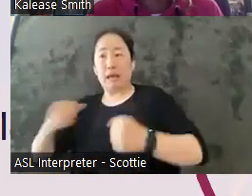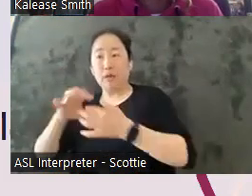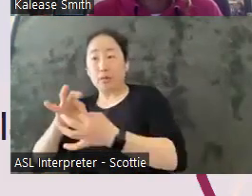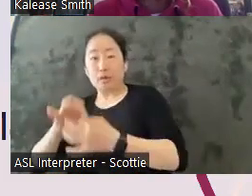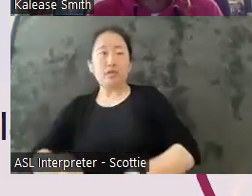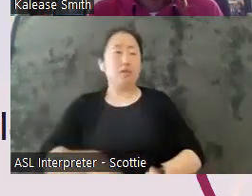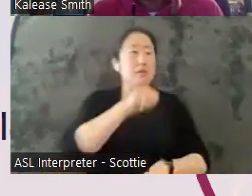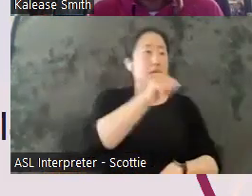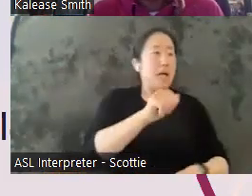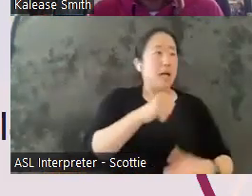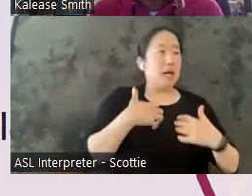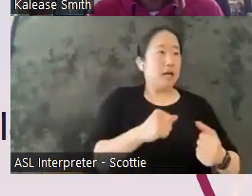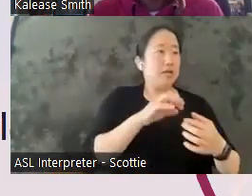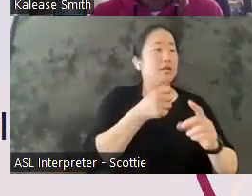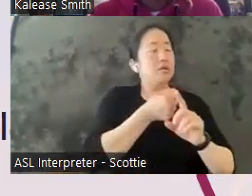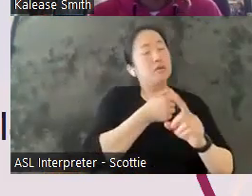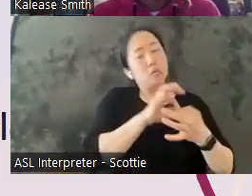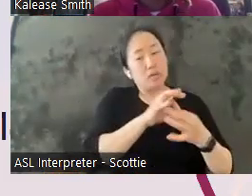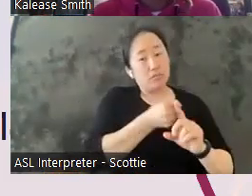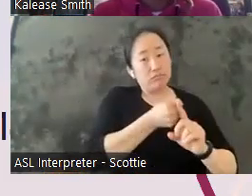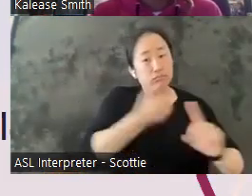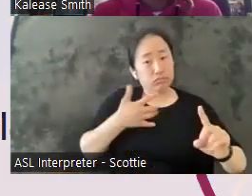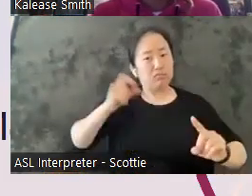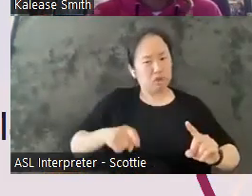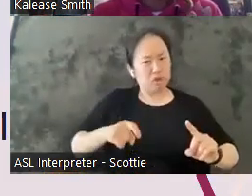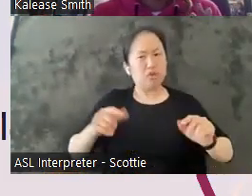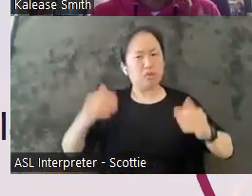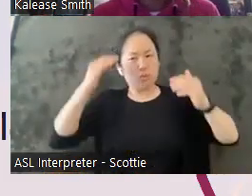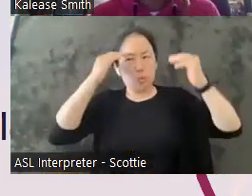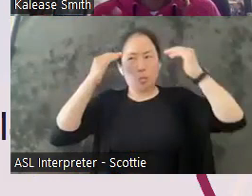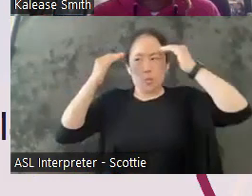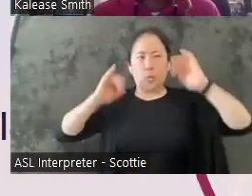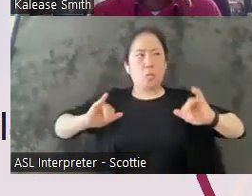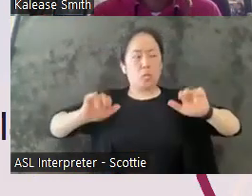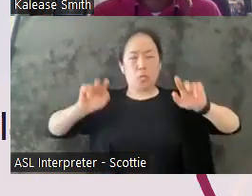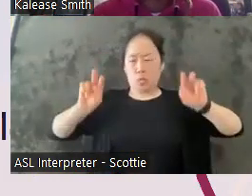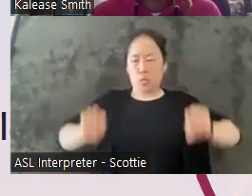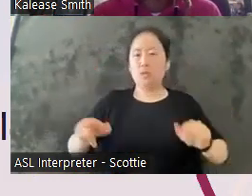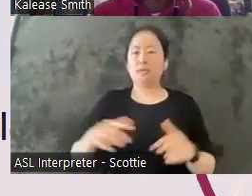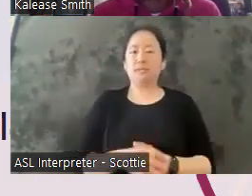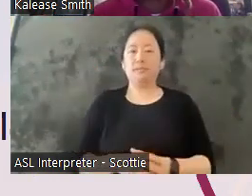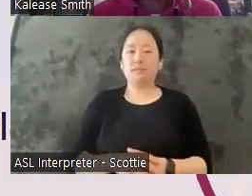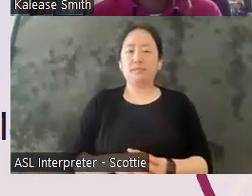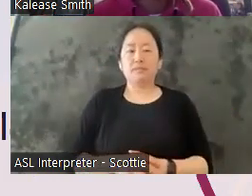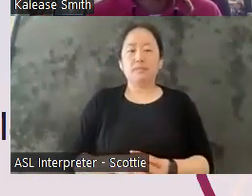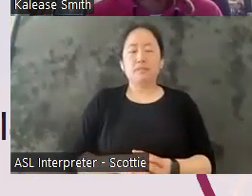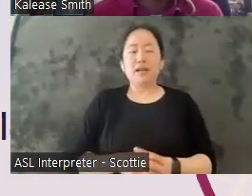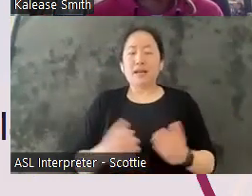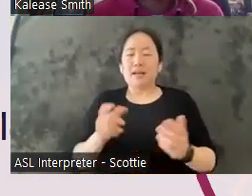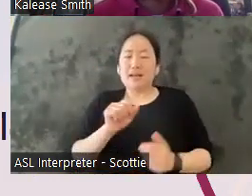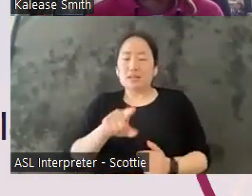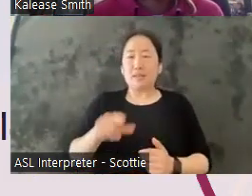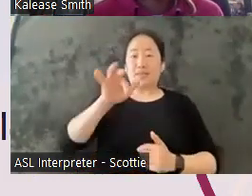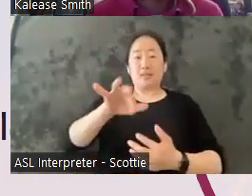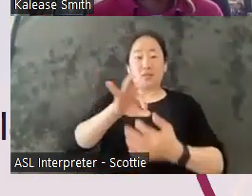looks like. And then just having them really think about what do you want out of this